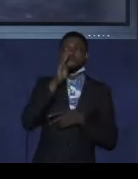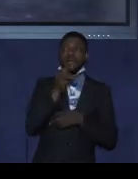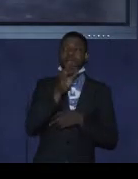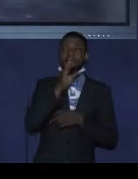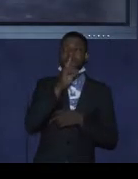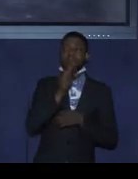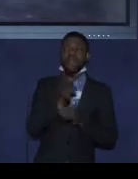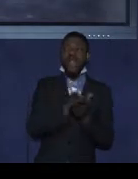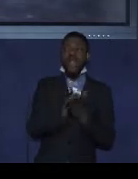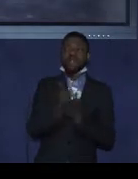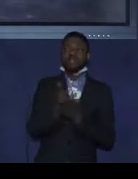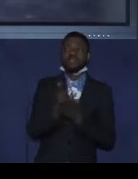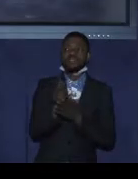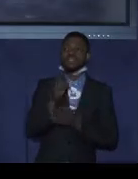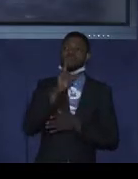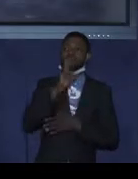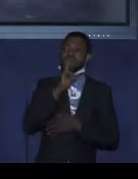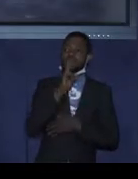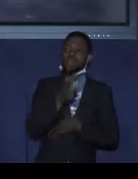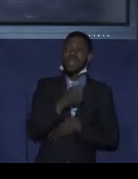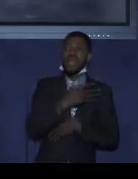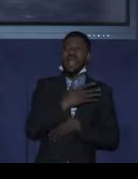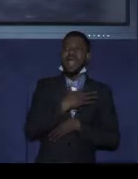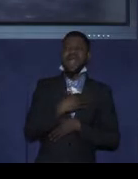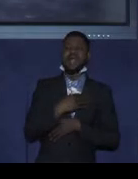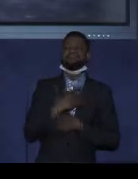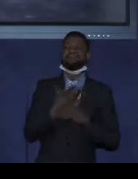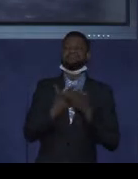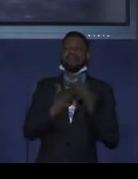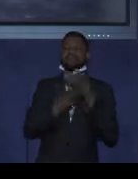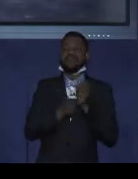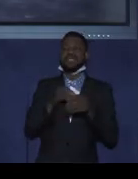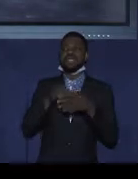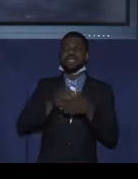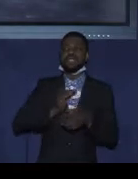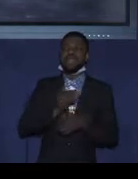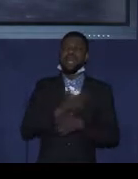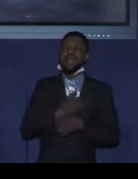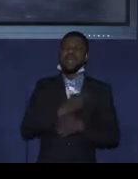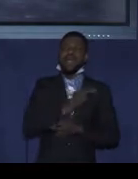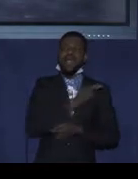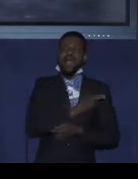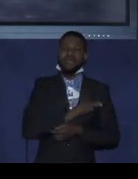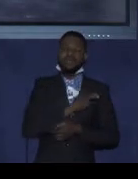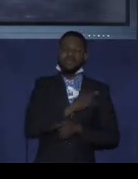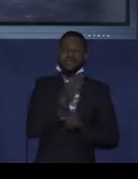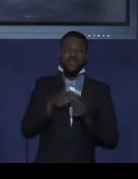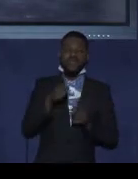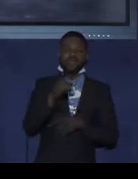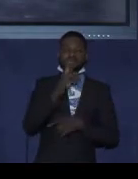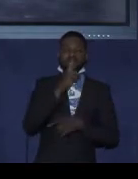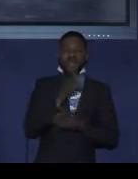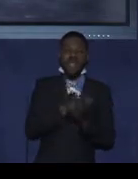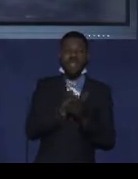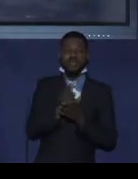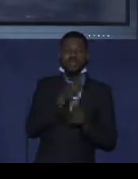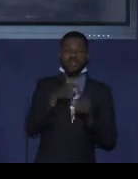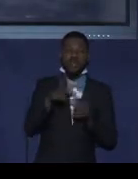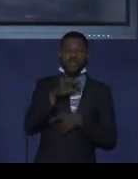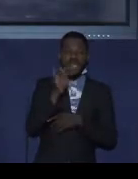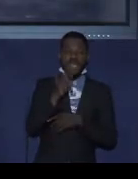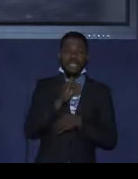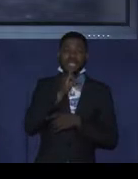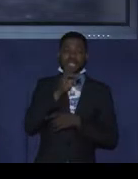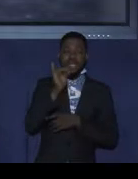is by being honest, sincere, and trustworthy in our attitudes. When you are honest, when your yes is